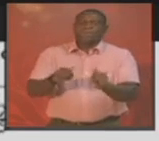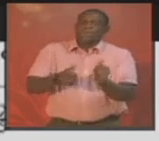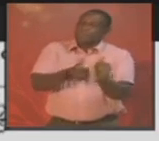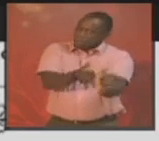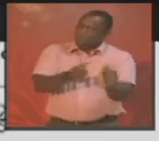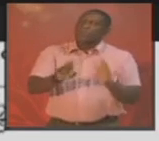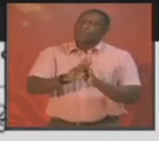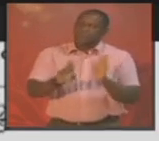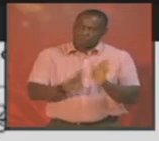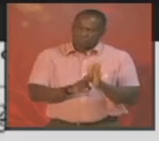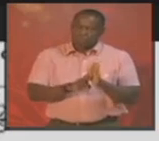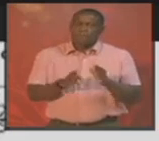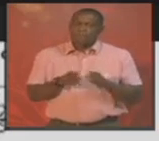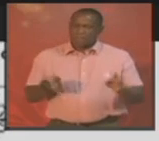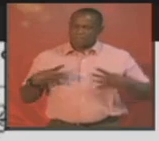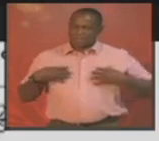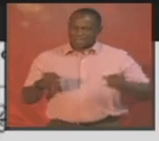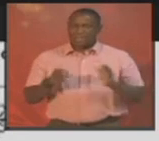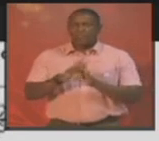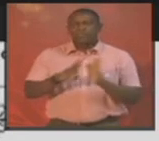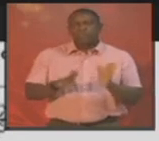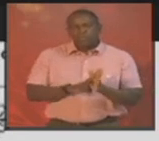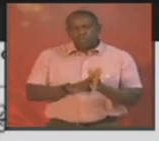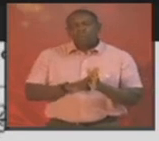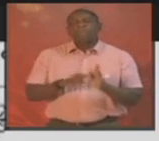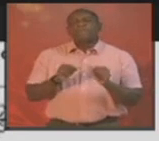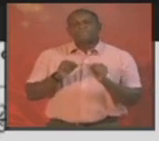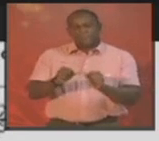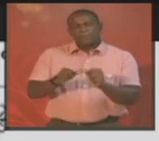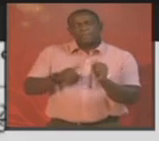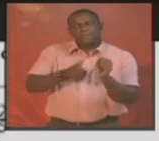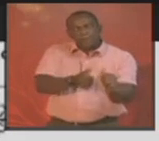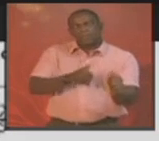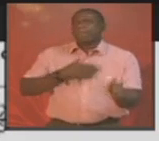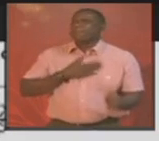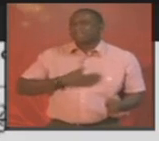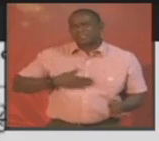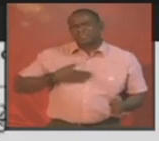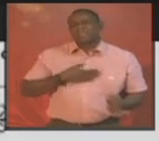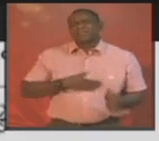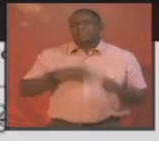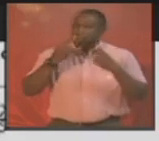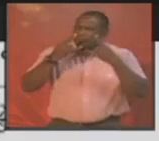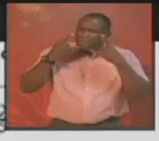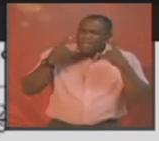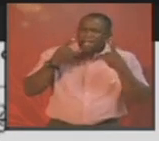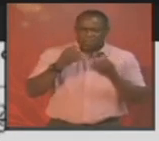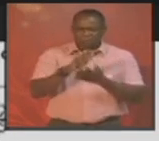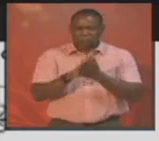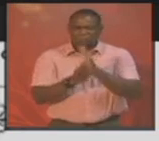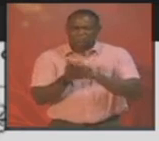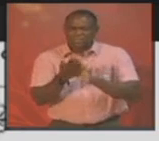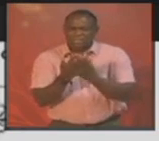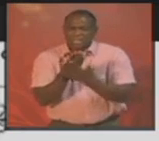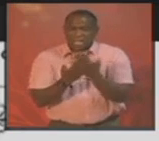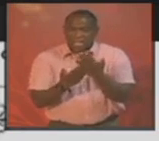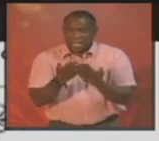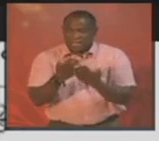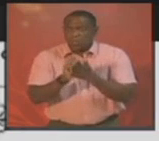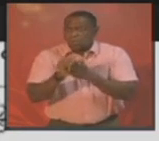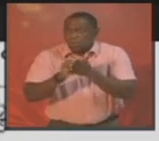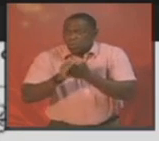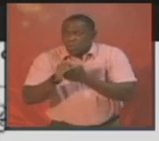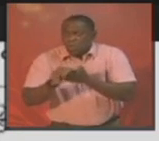Tobago over the past several weeks, over the past at least 4 weeks. We haven't had any cases cropping up in the communities in Tobago, and this